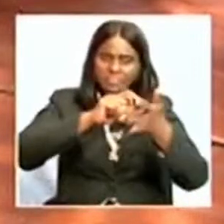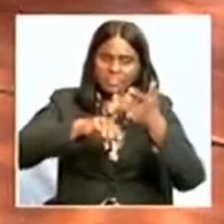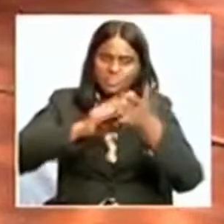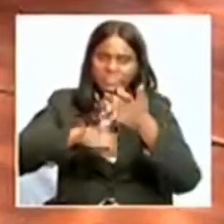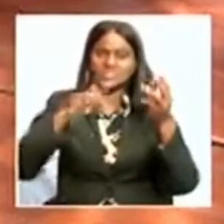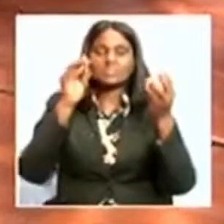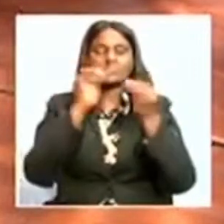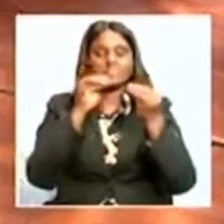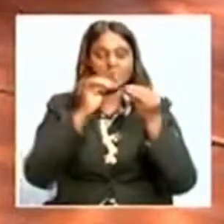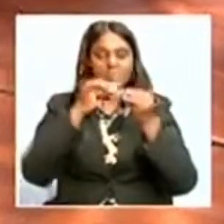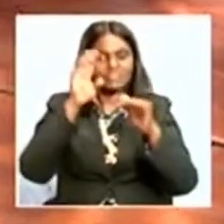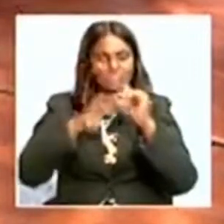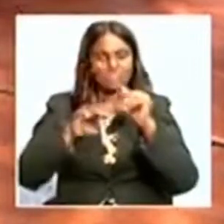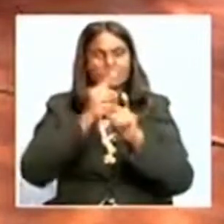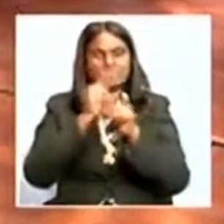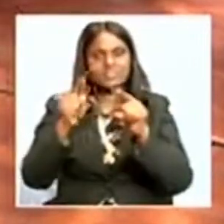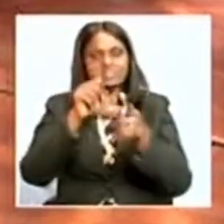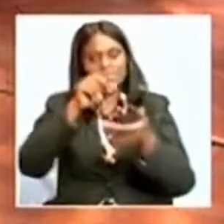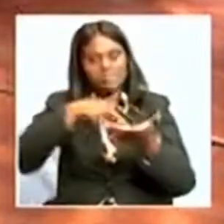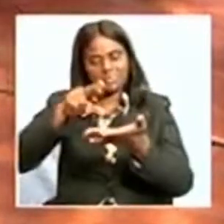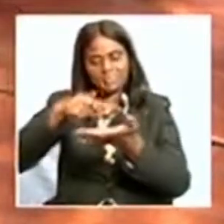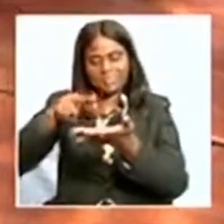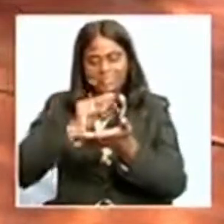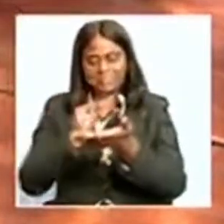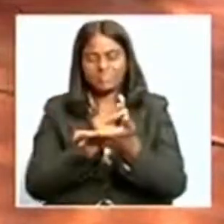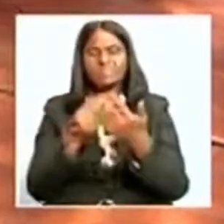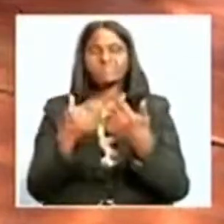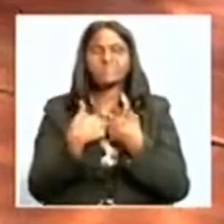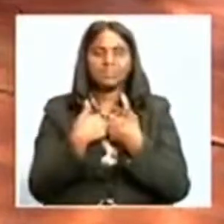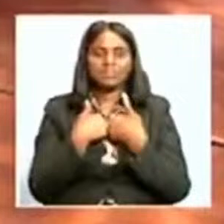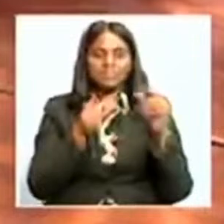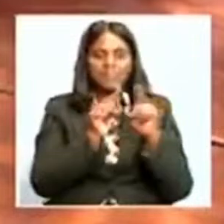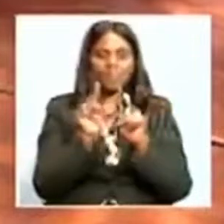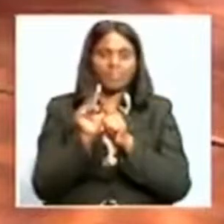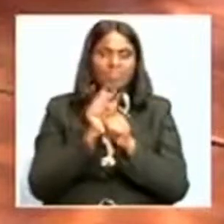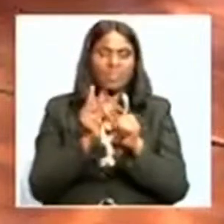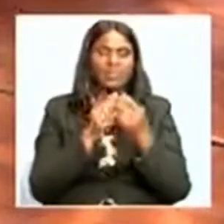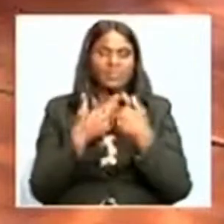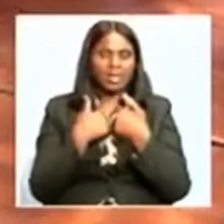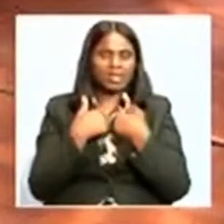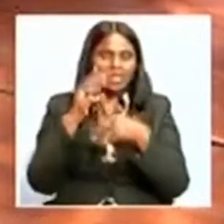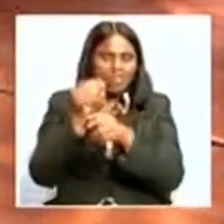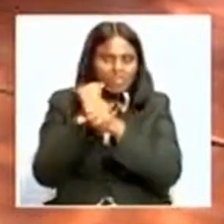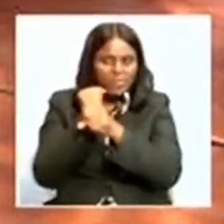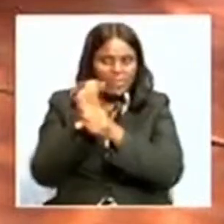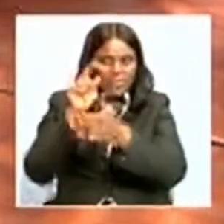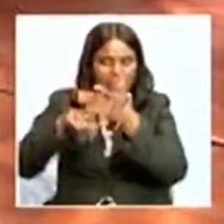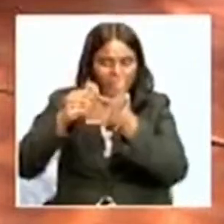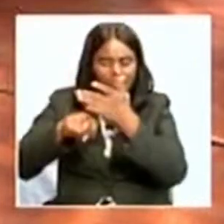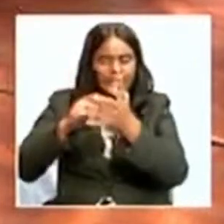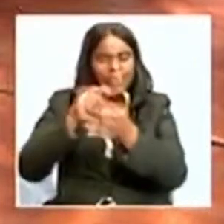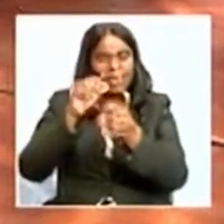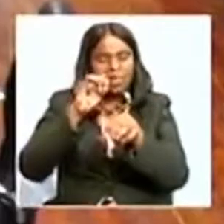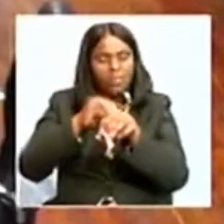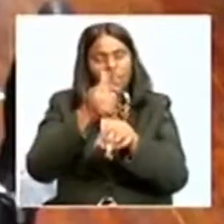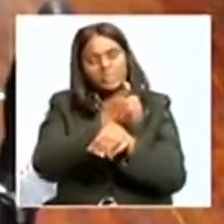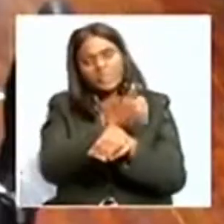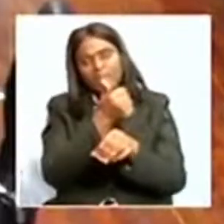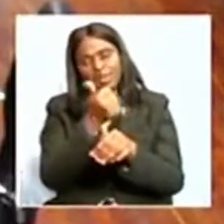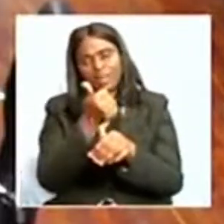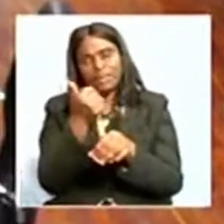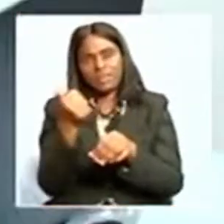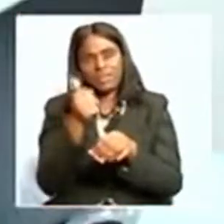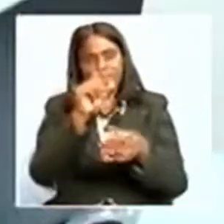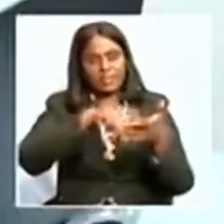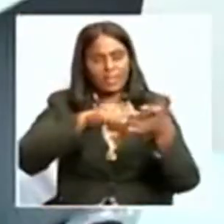more than just rentals. We also have, yes, withholding tax on other